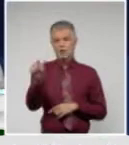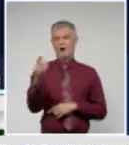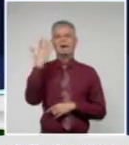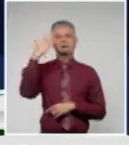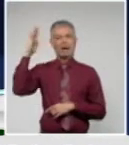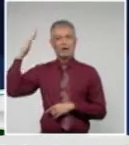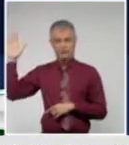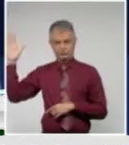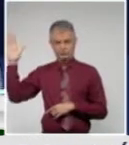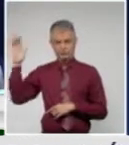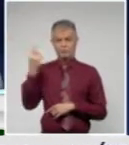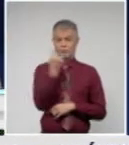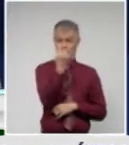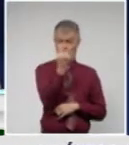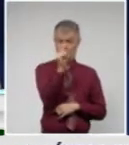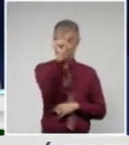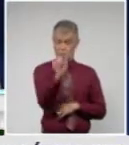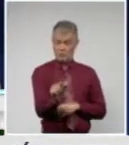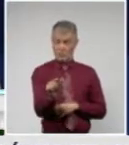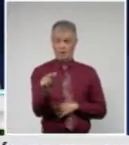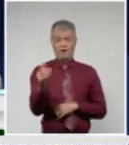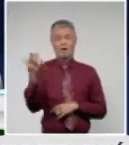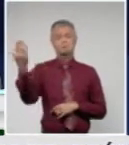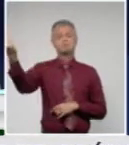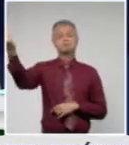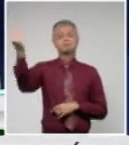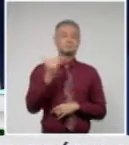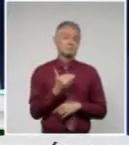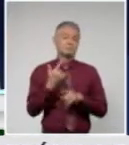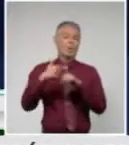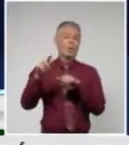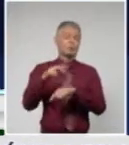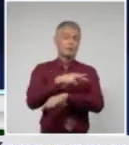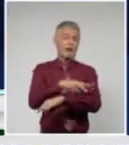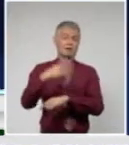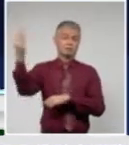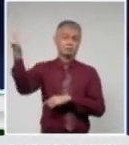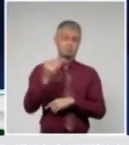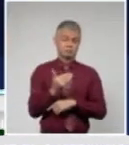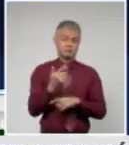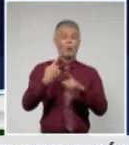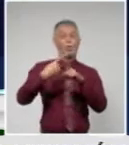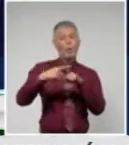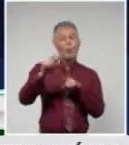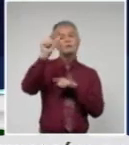28 or 77.7% of the 36 positive